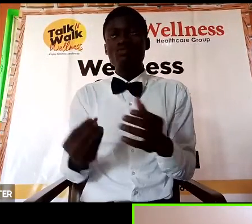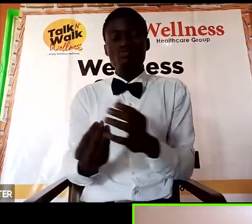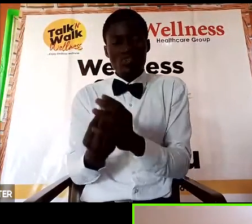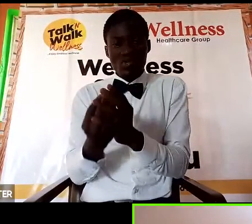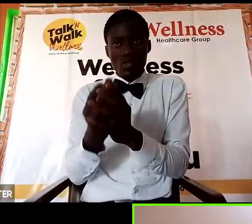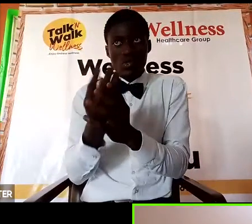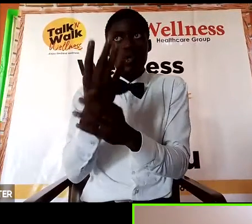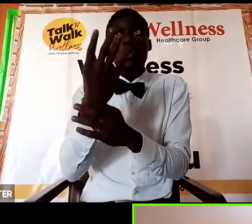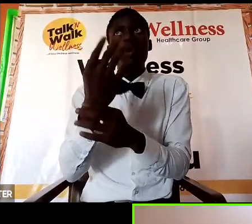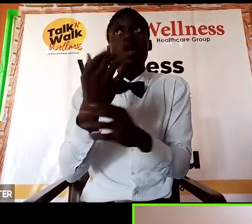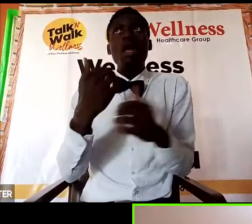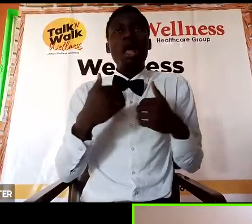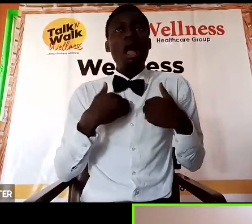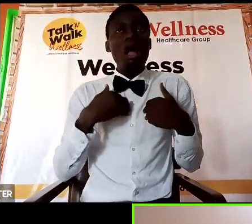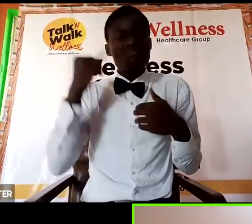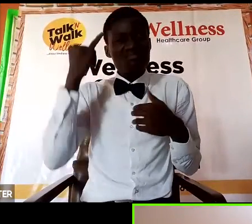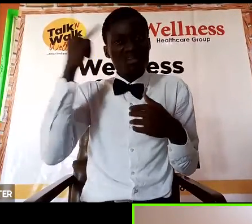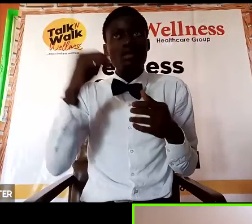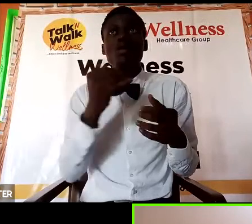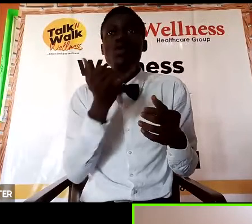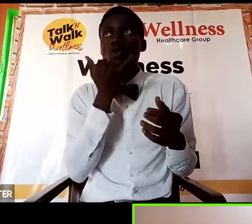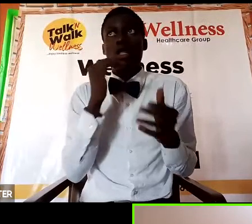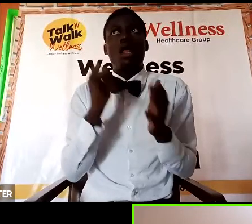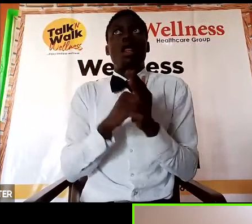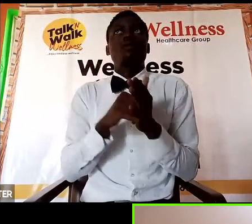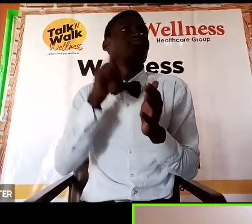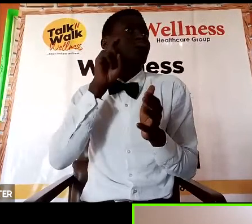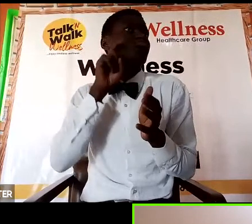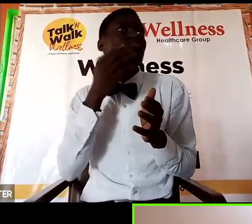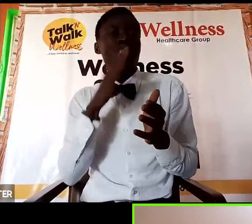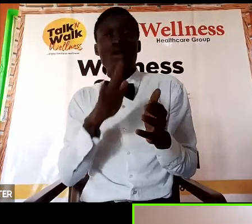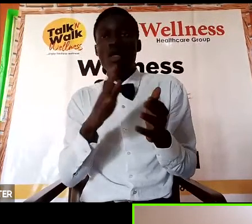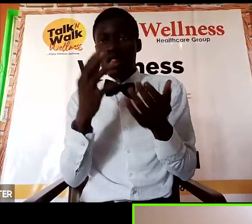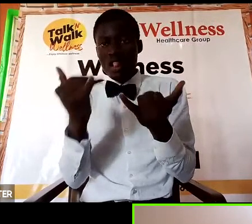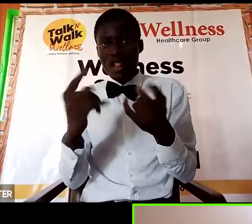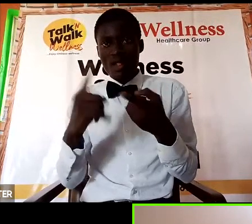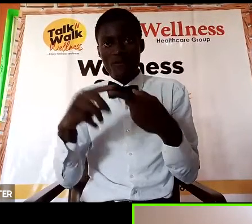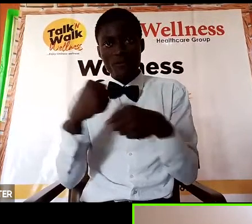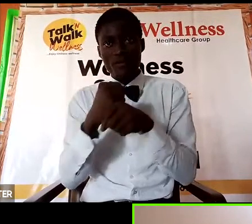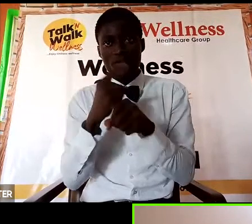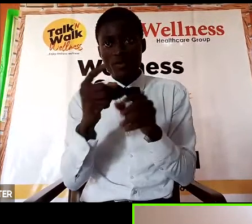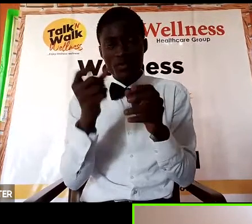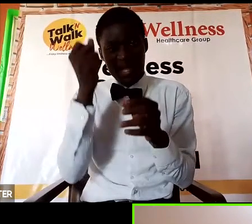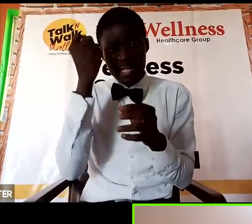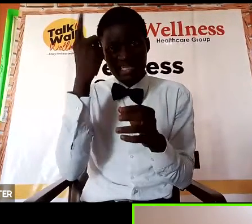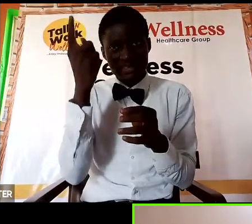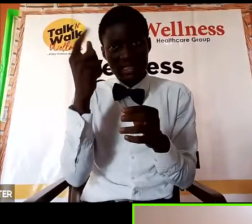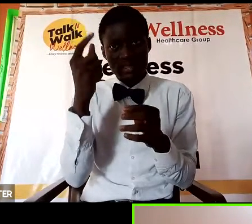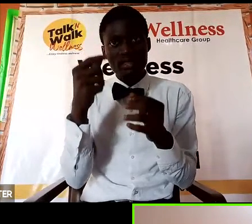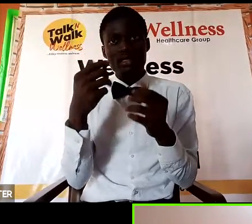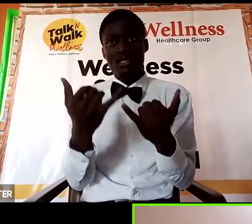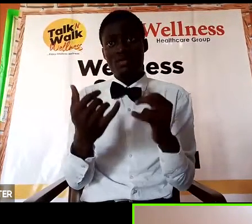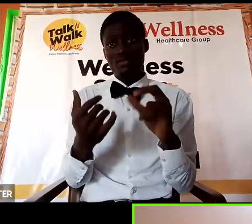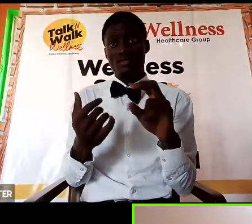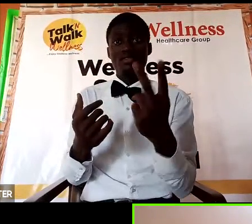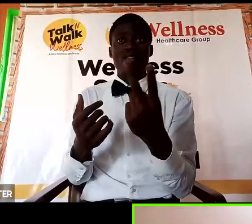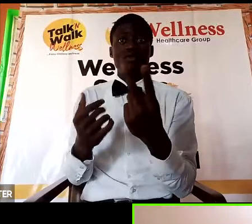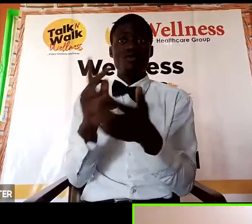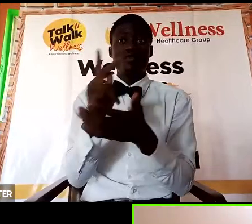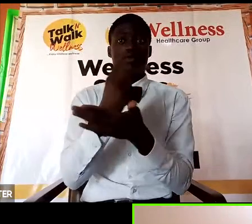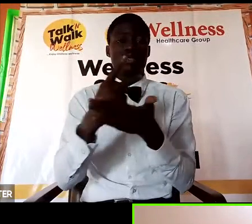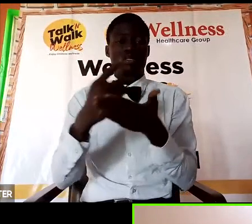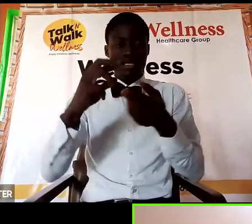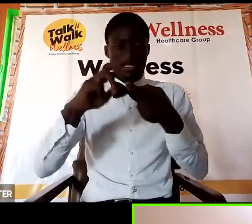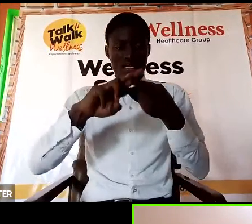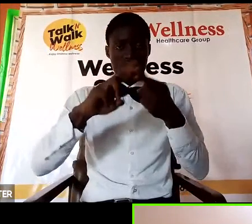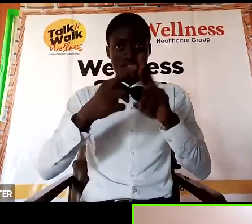life. So to make you now understand how, now I'm bringing the second part, which is the relationship between your sexual health and